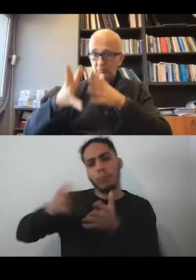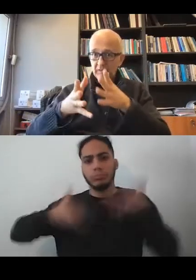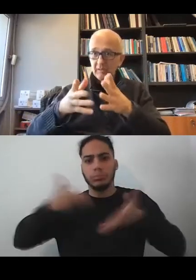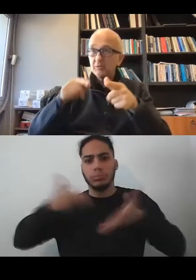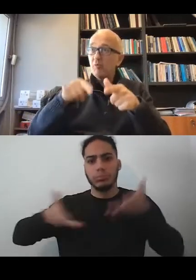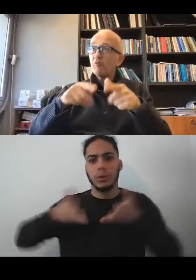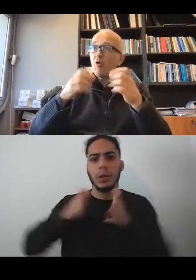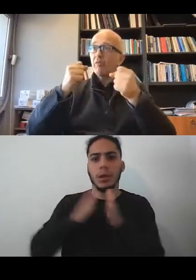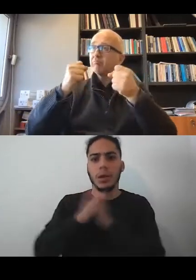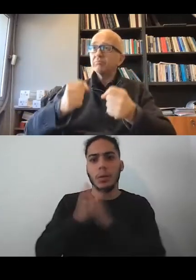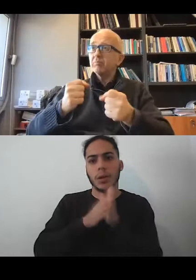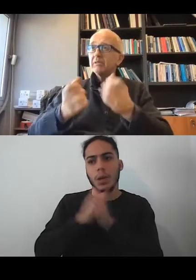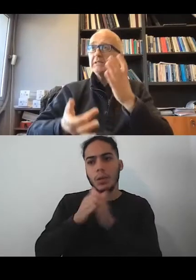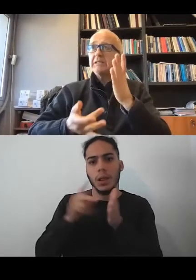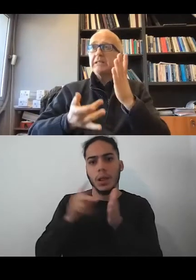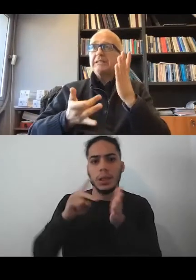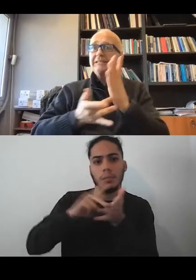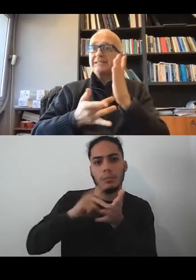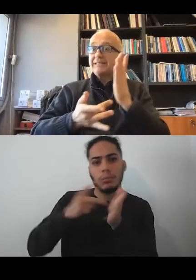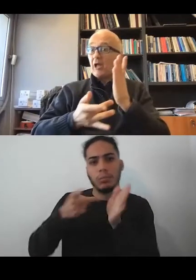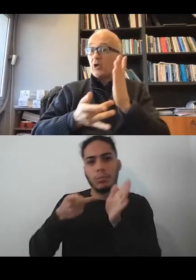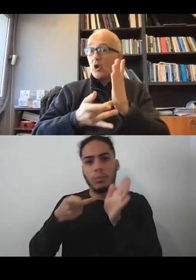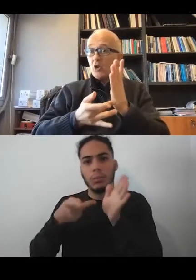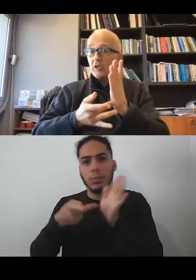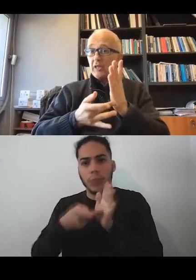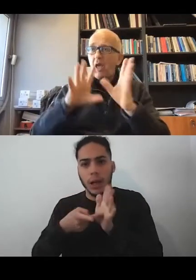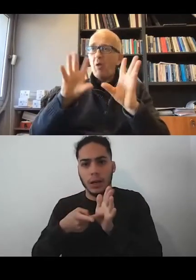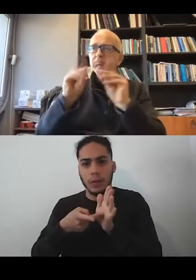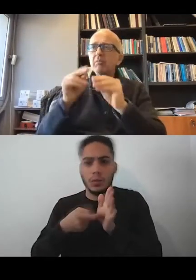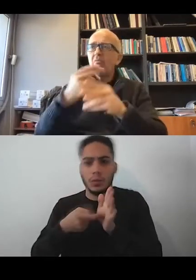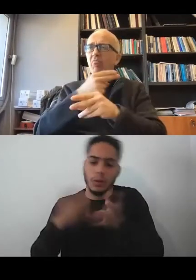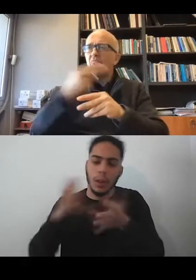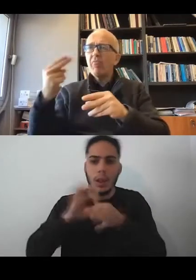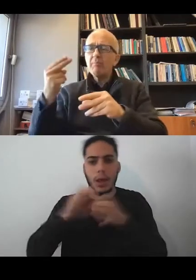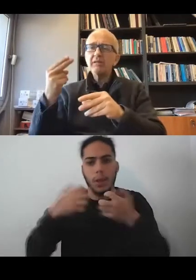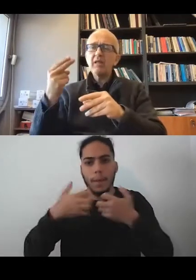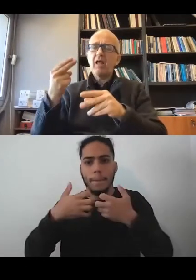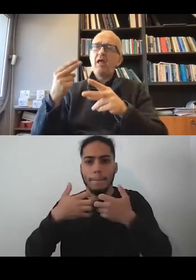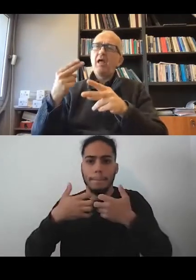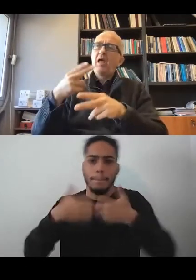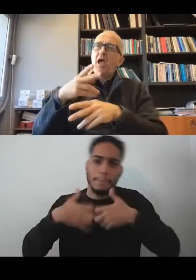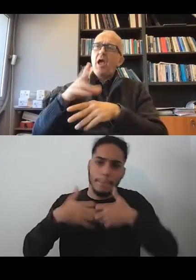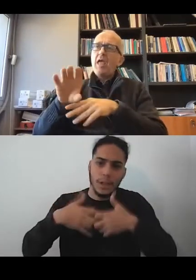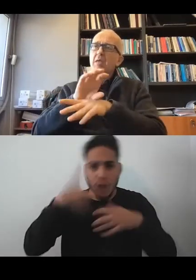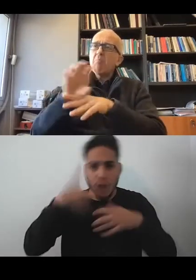techniques and algorithms from machine learning and computer vision.